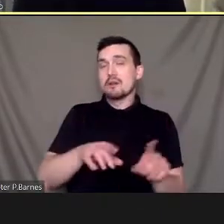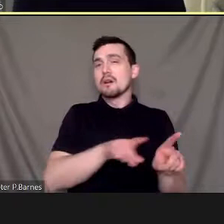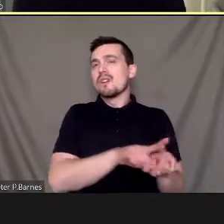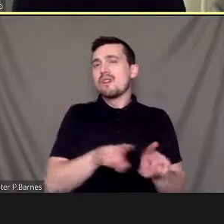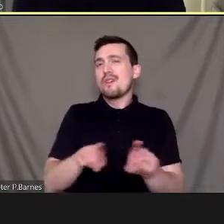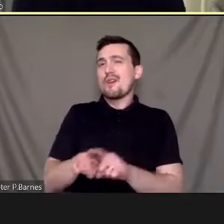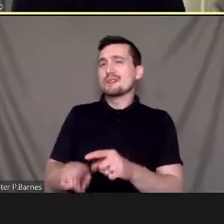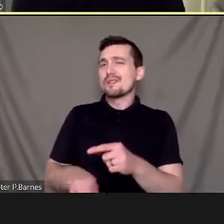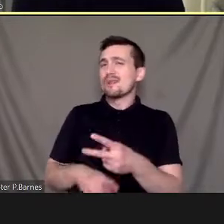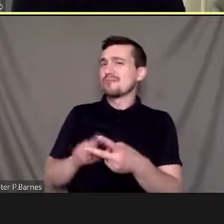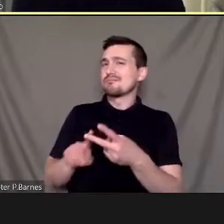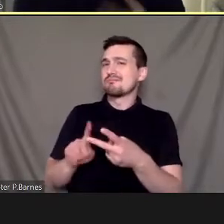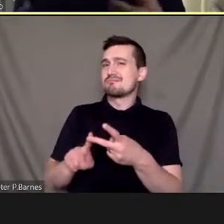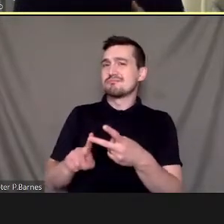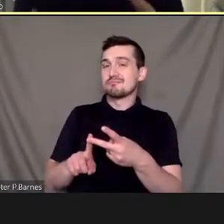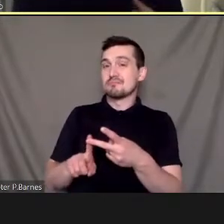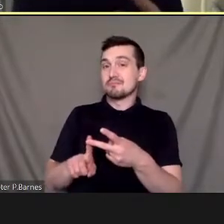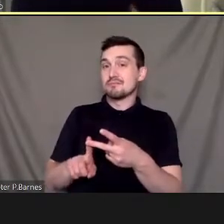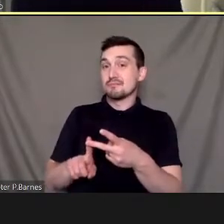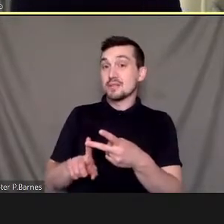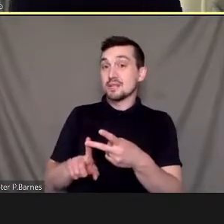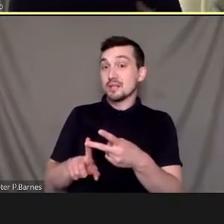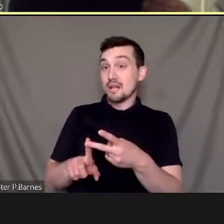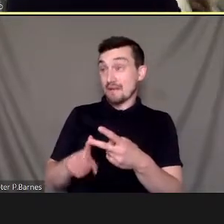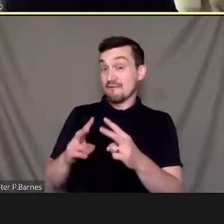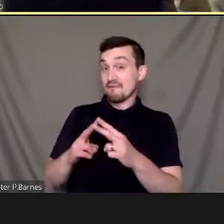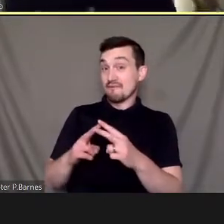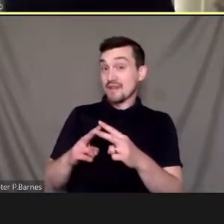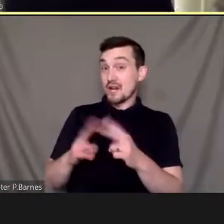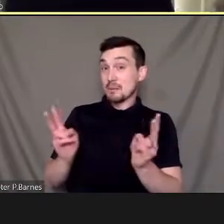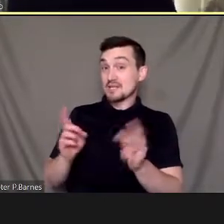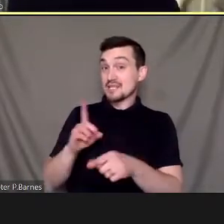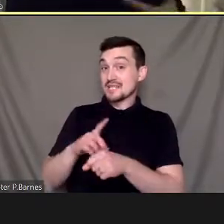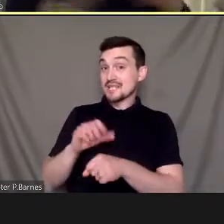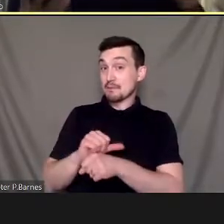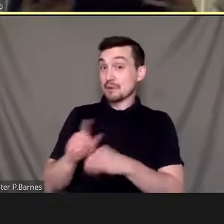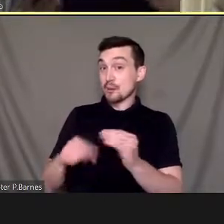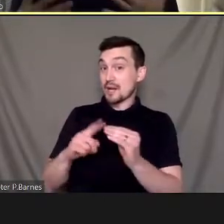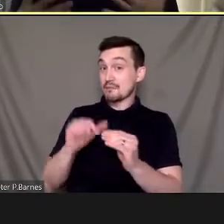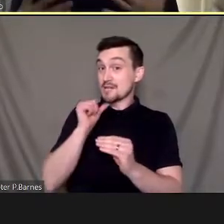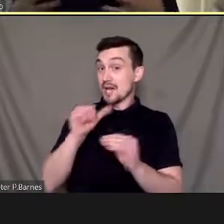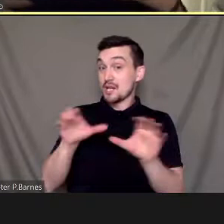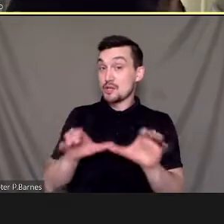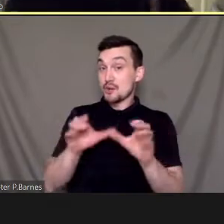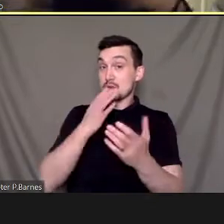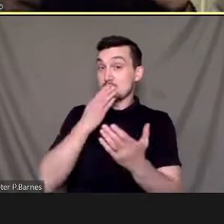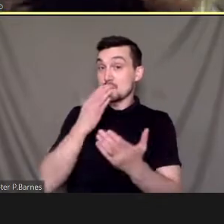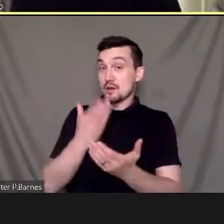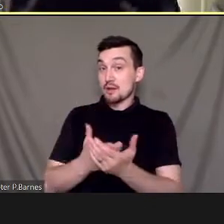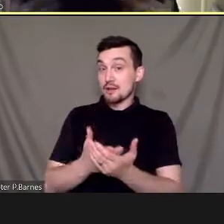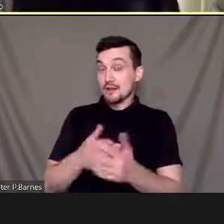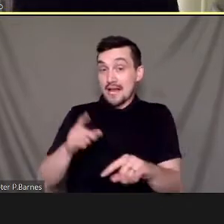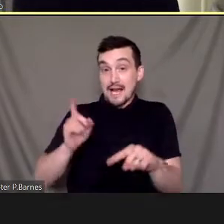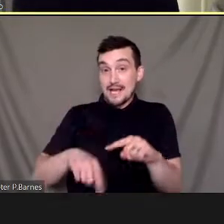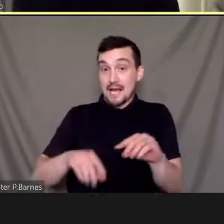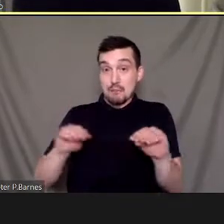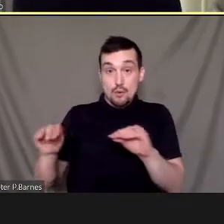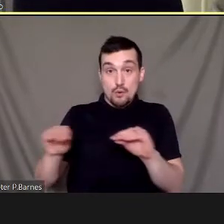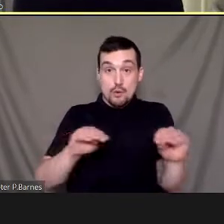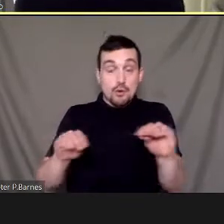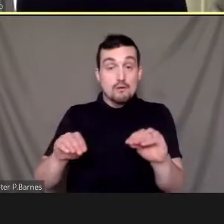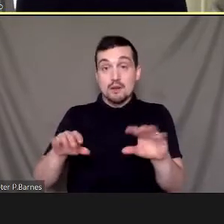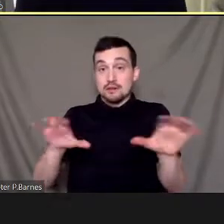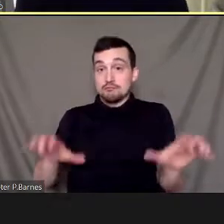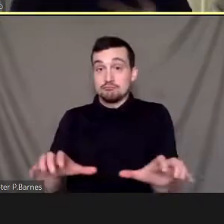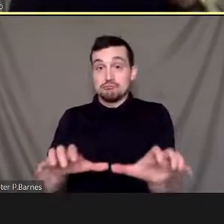all, I am very much disabled when I'm not doing well and I cannot move and do the things that